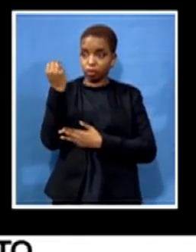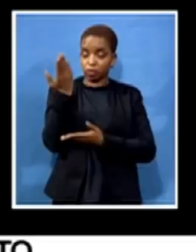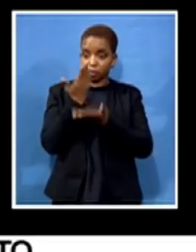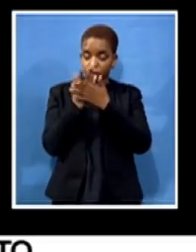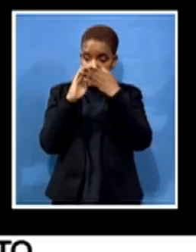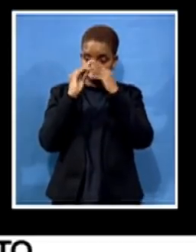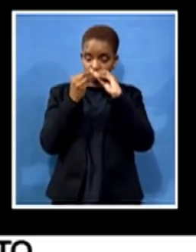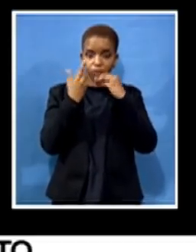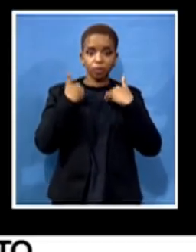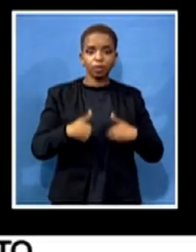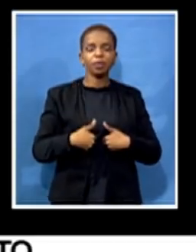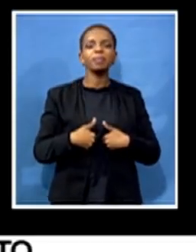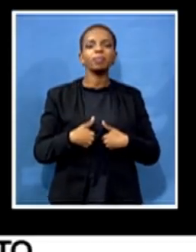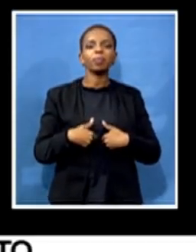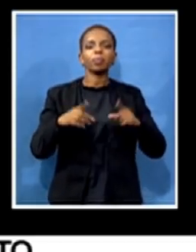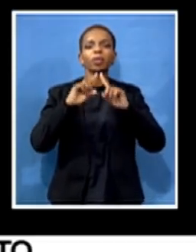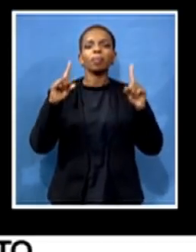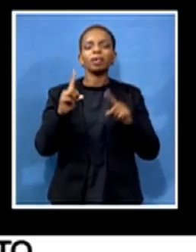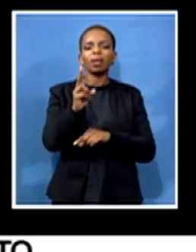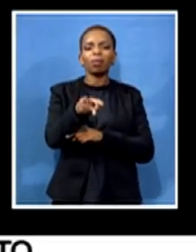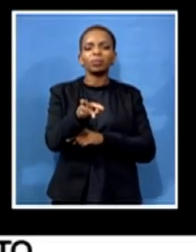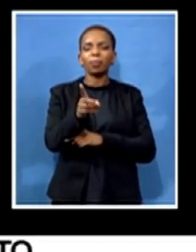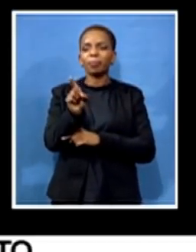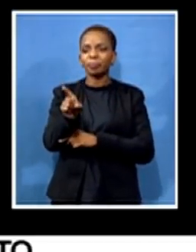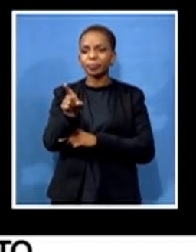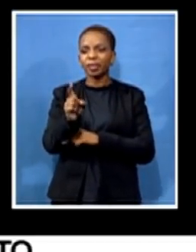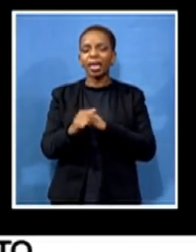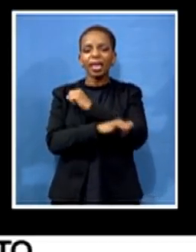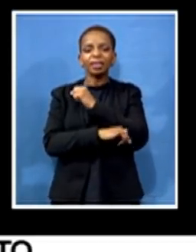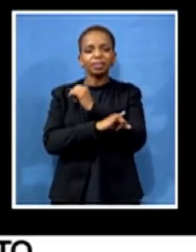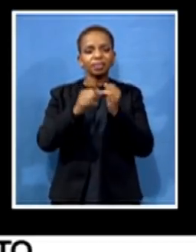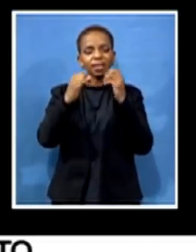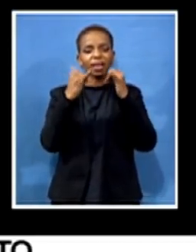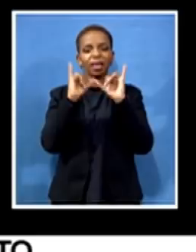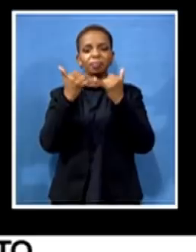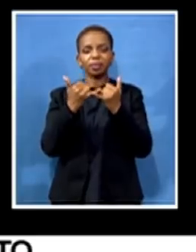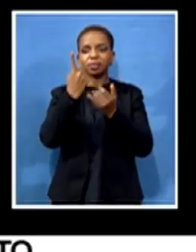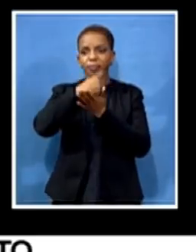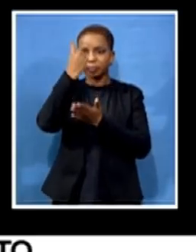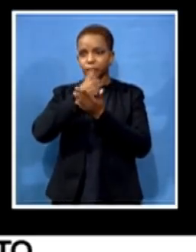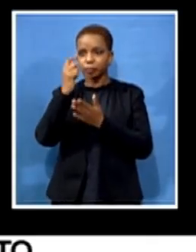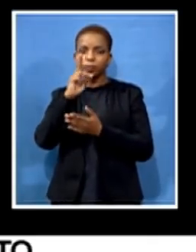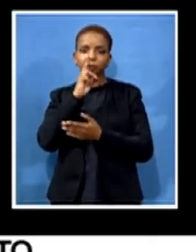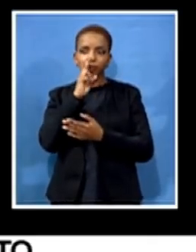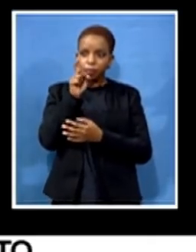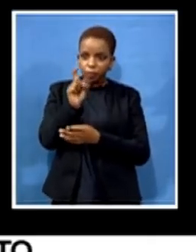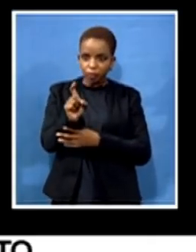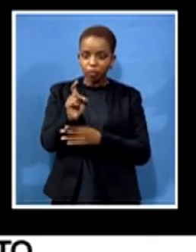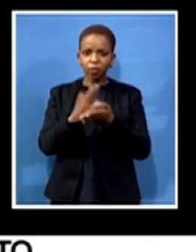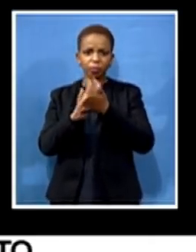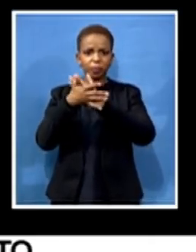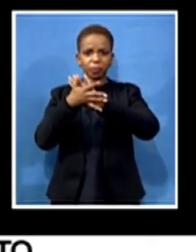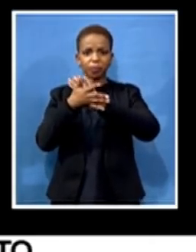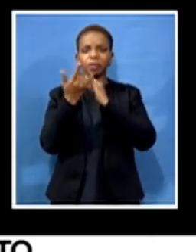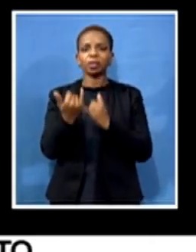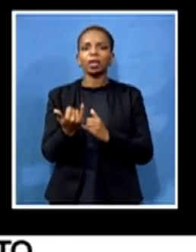taken underground. The only logical conclusion is that this is the sole aim of the Cabinet and specifically